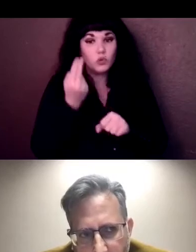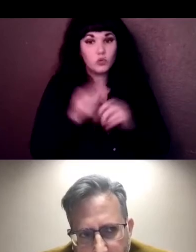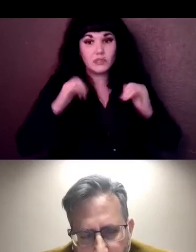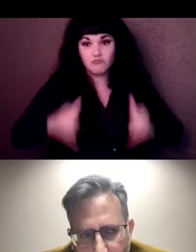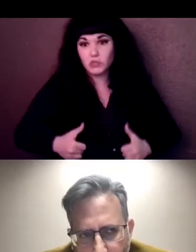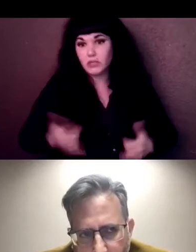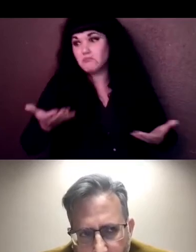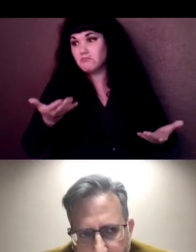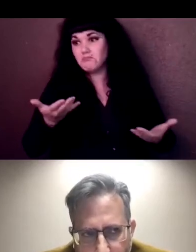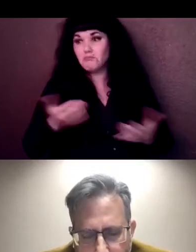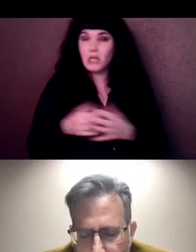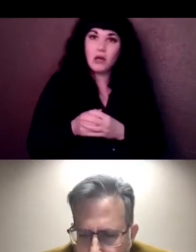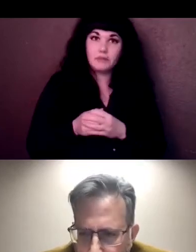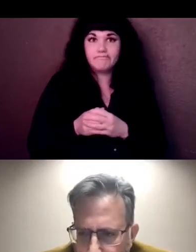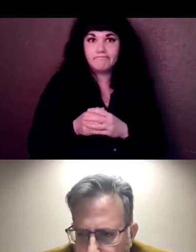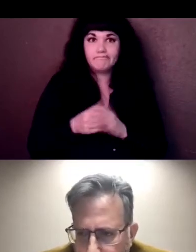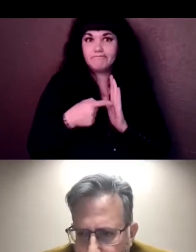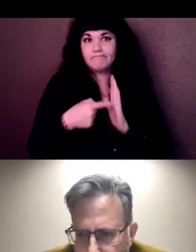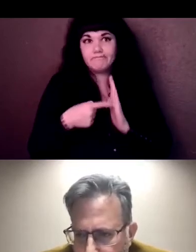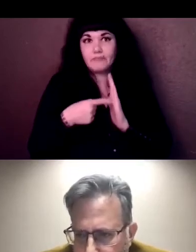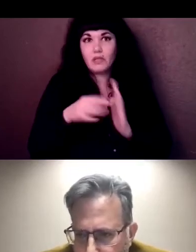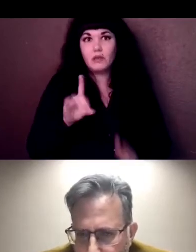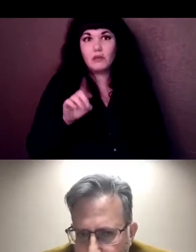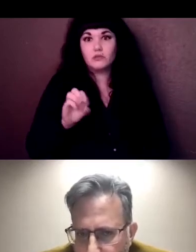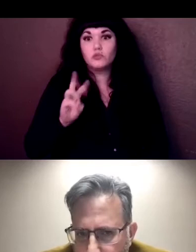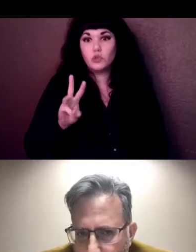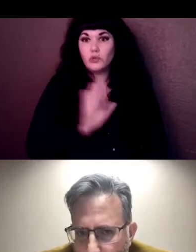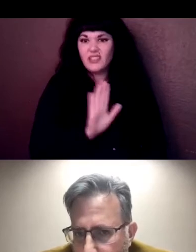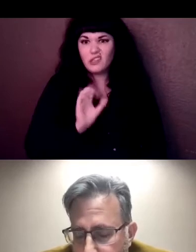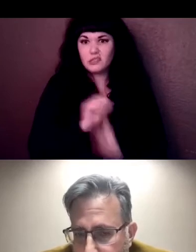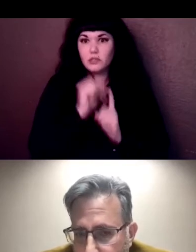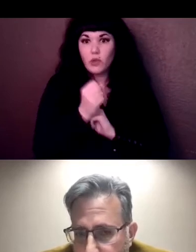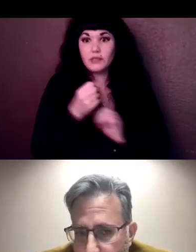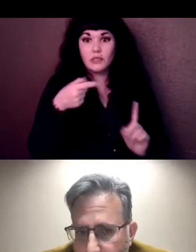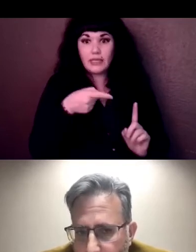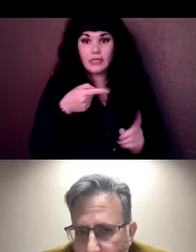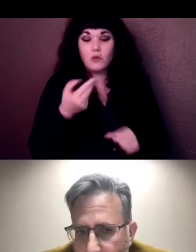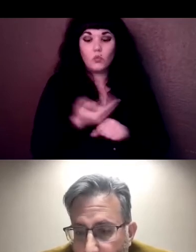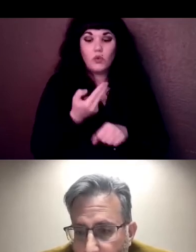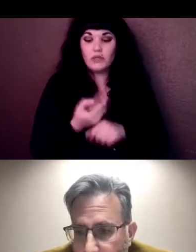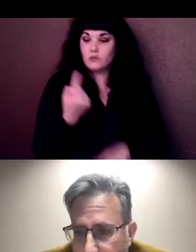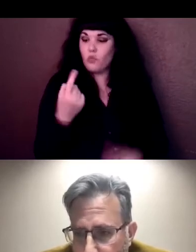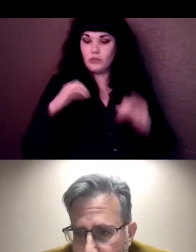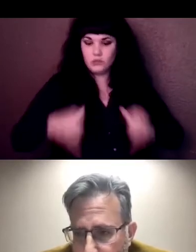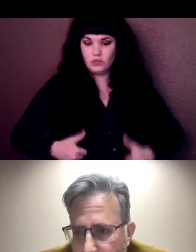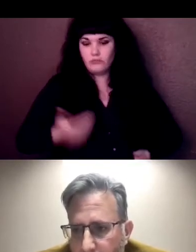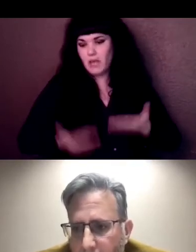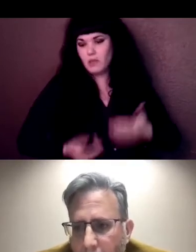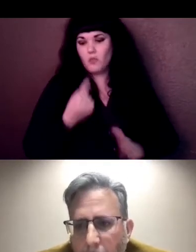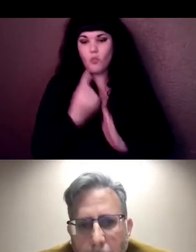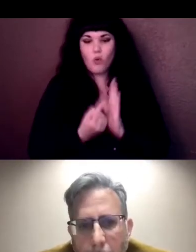case in the situation that Drew does, which he wears it maybe one of the suits maybe for an hour or